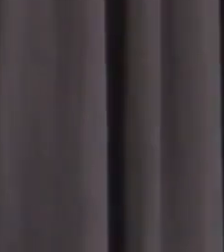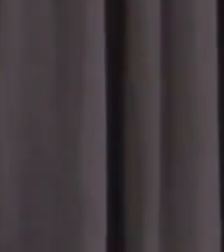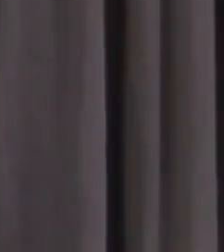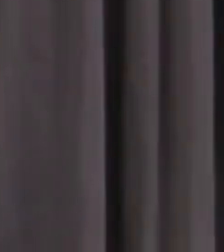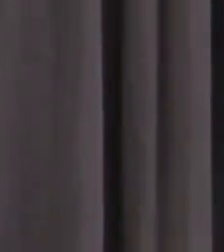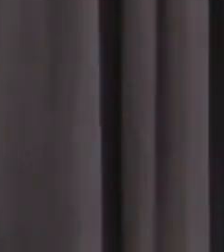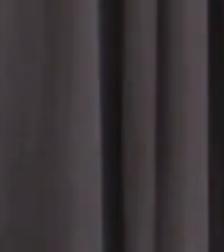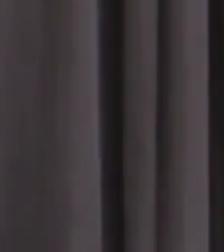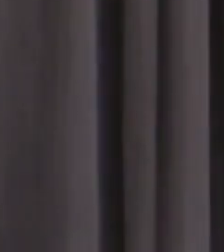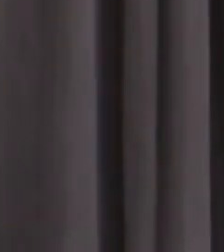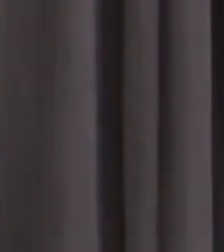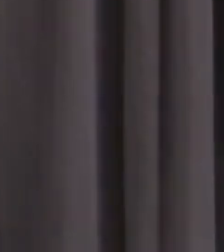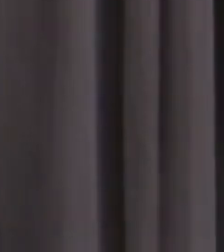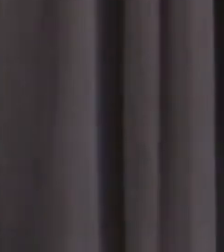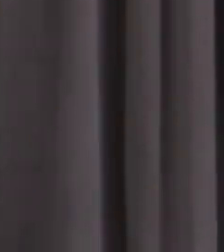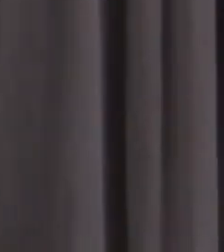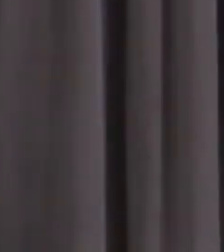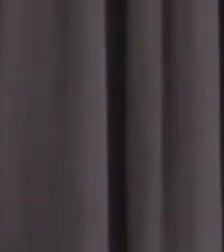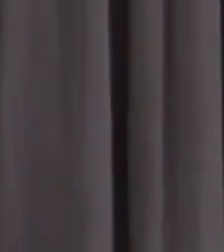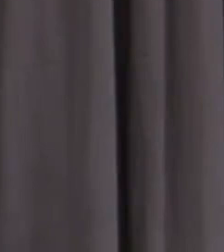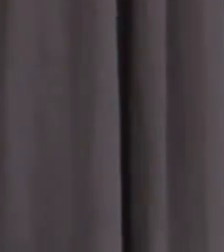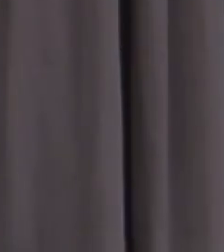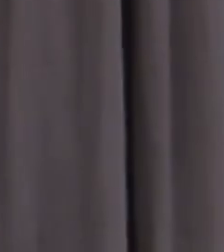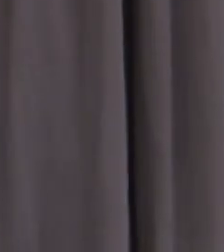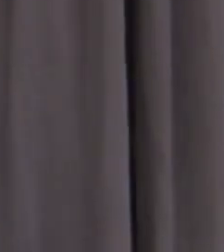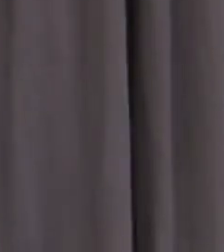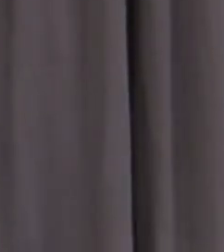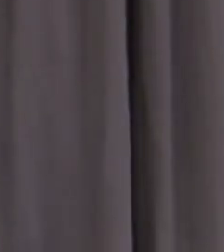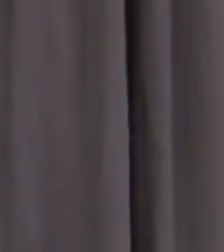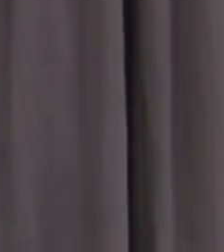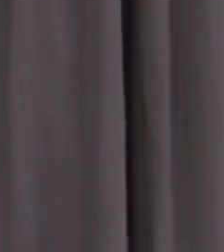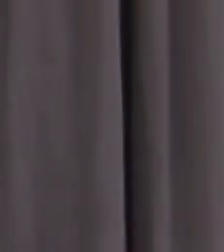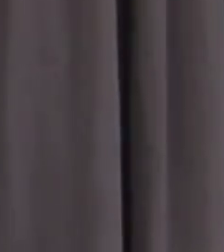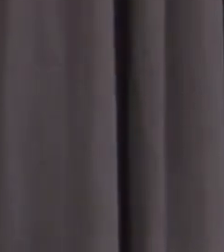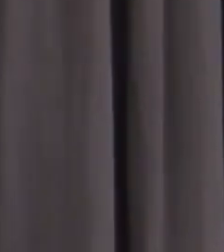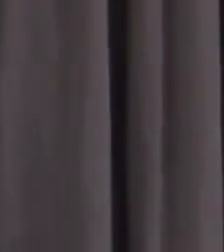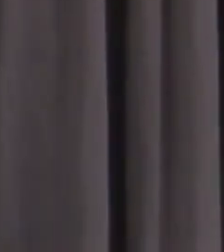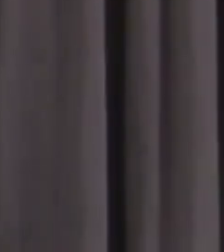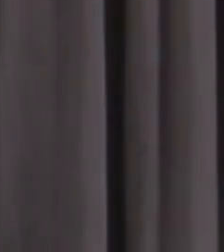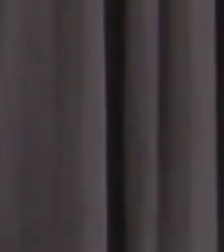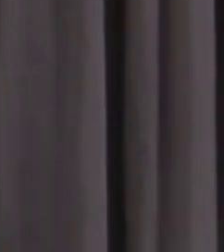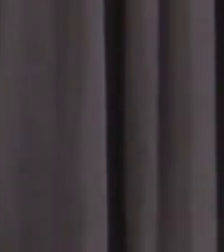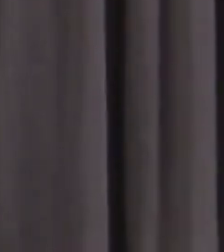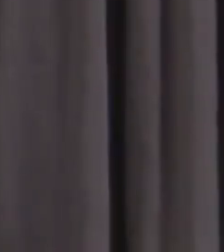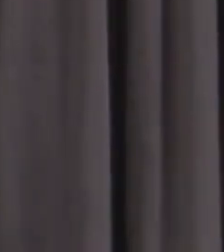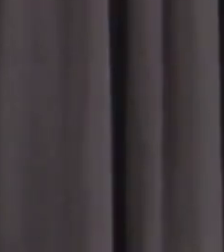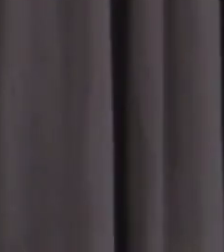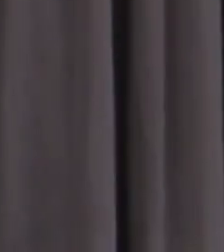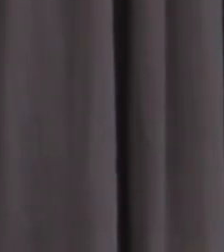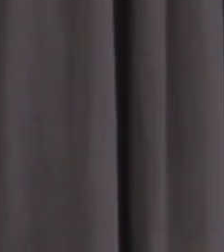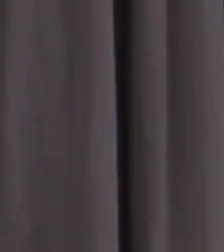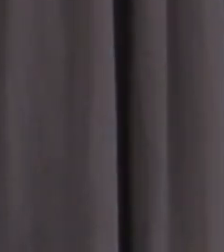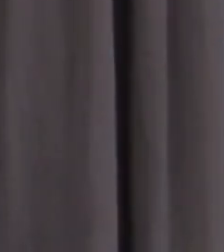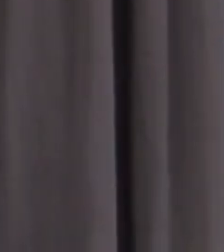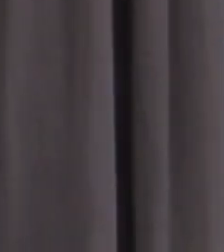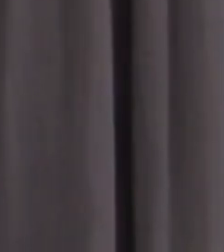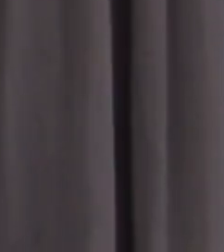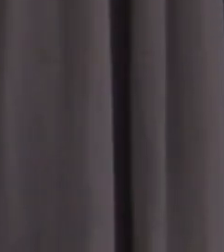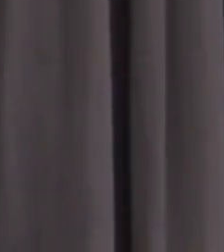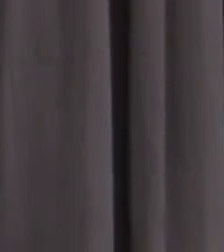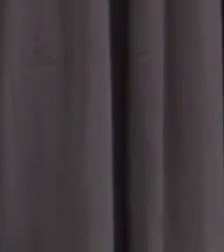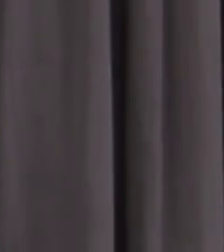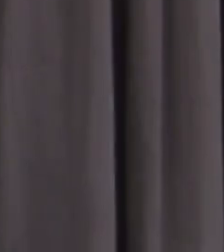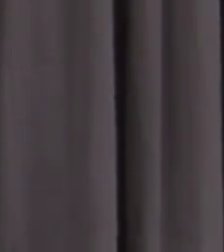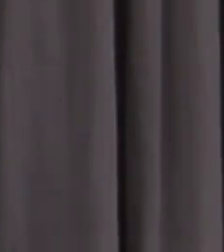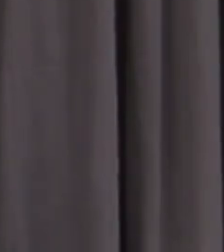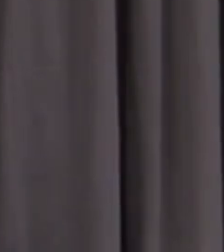15-25 age bracket, but it doesn't hurt to know what your children's mission is. It used to